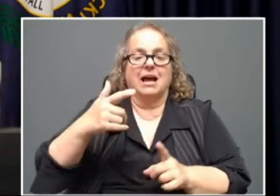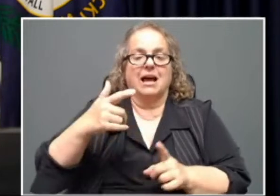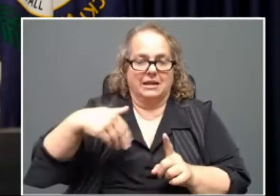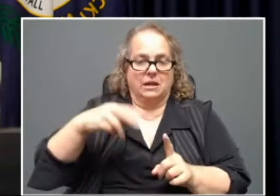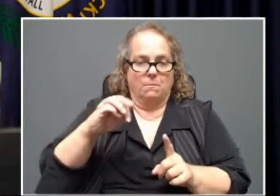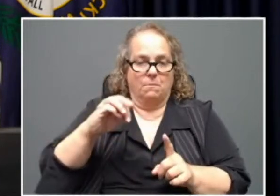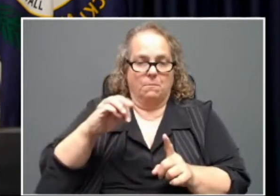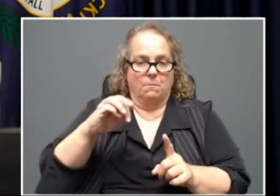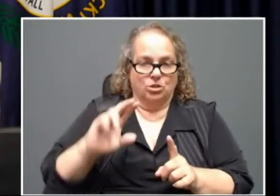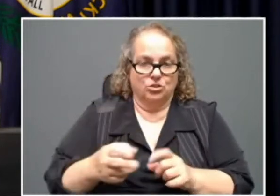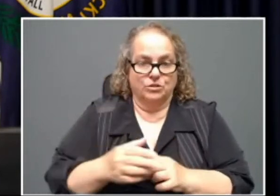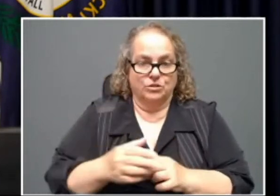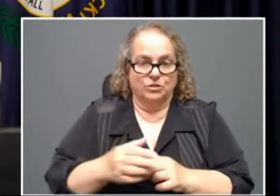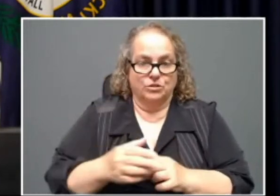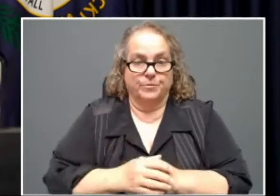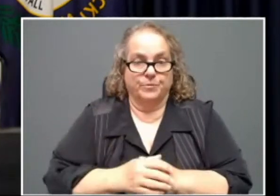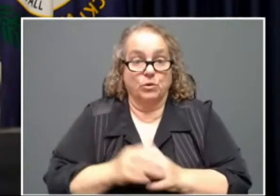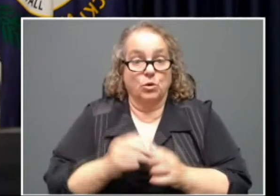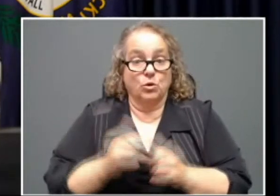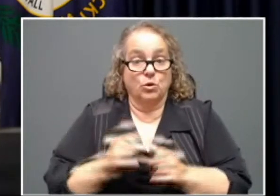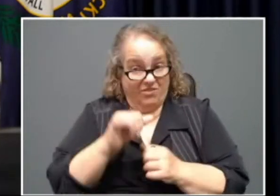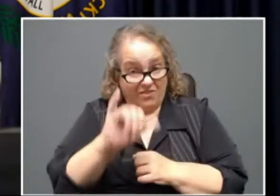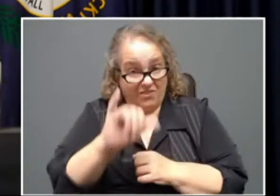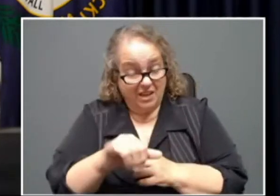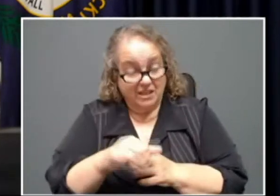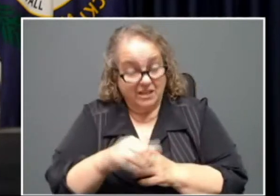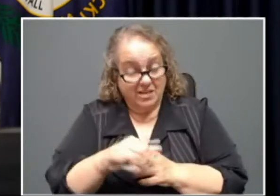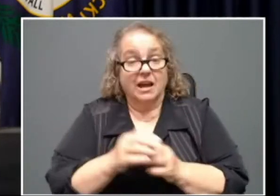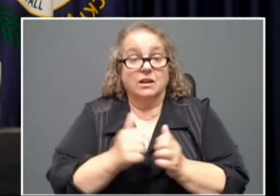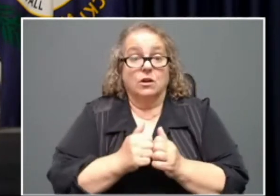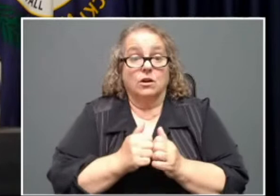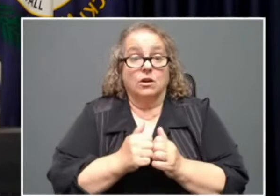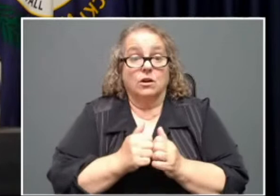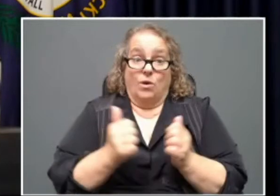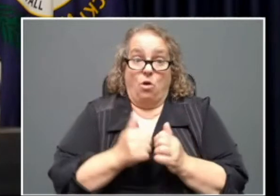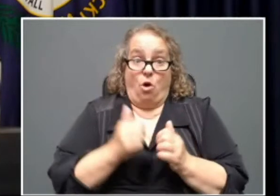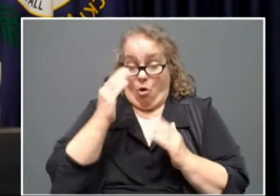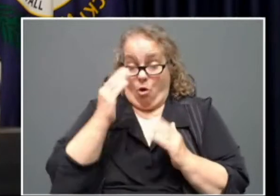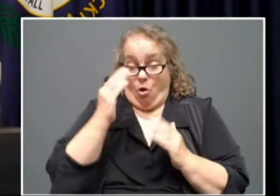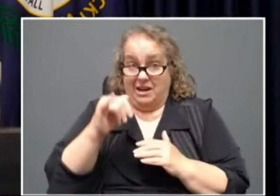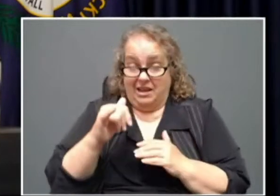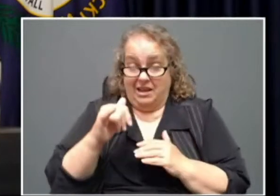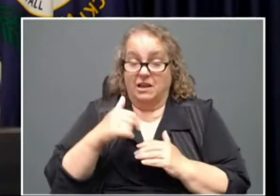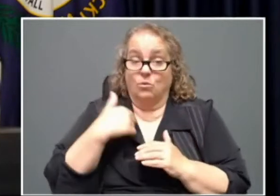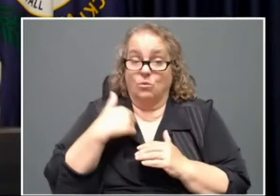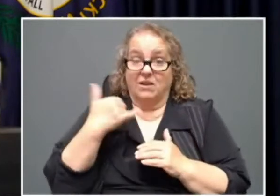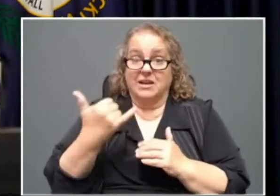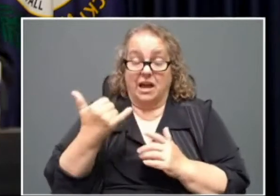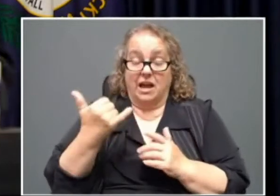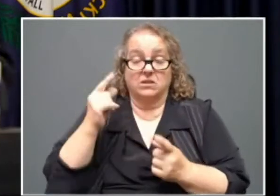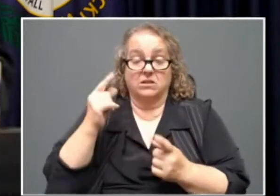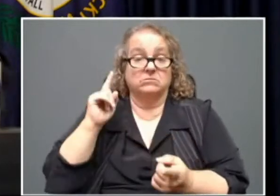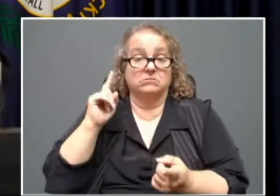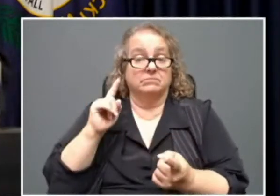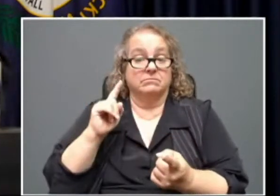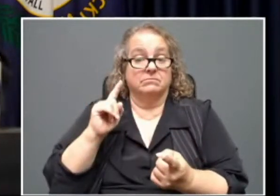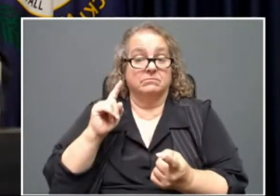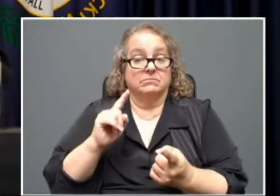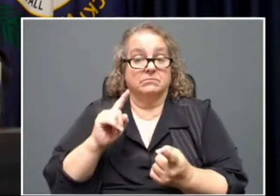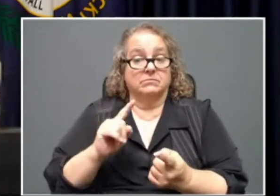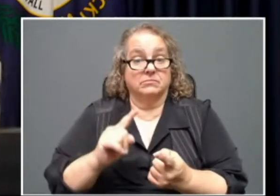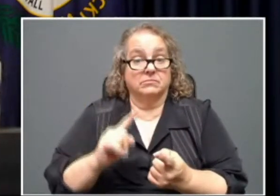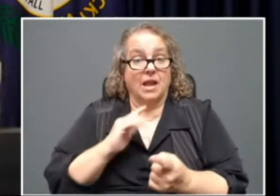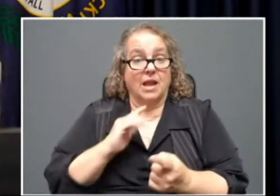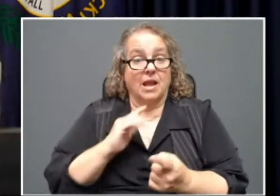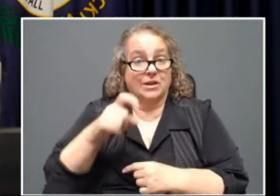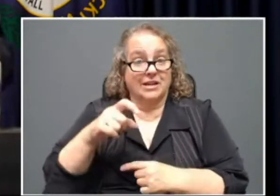that, and with these, hopefully, winding down as we get close to